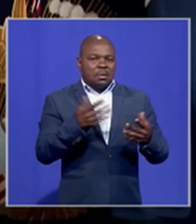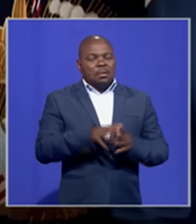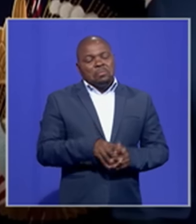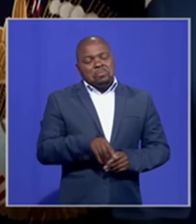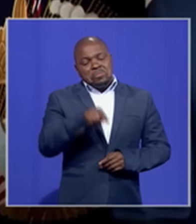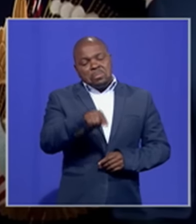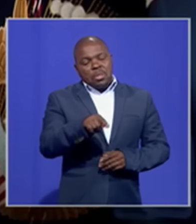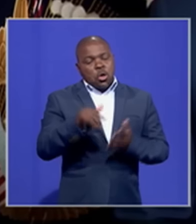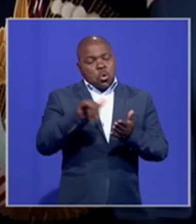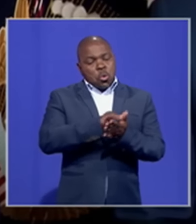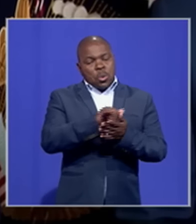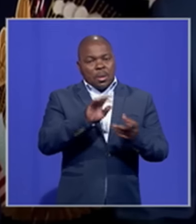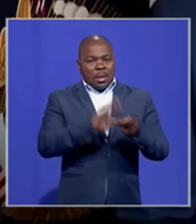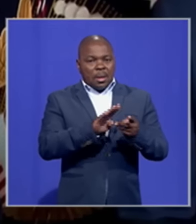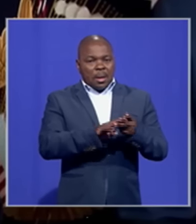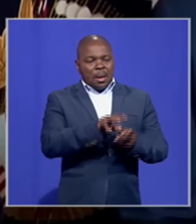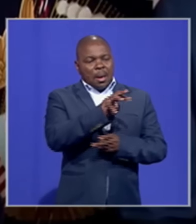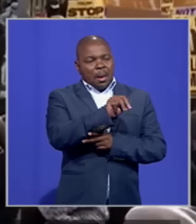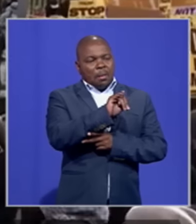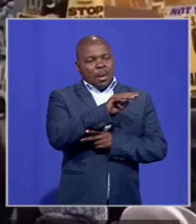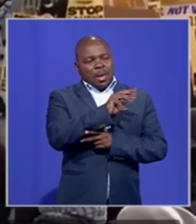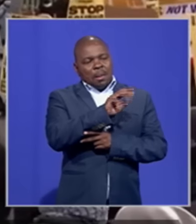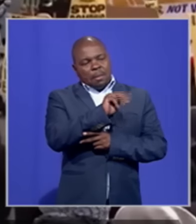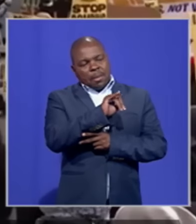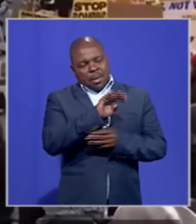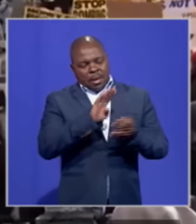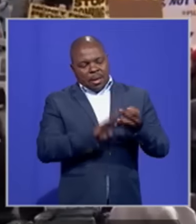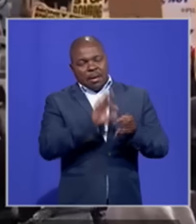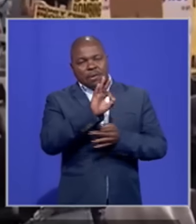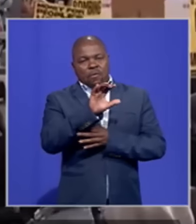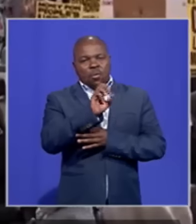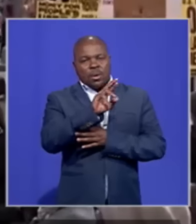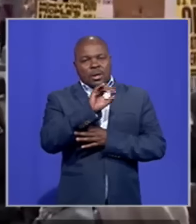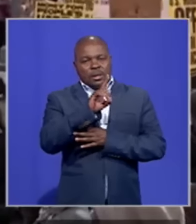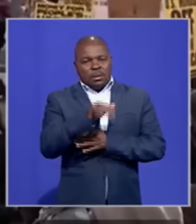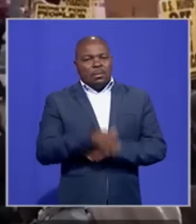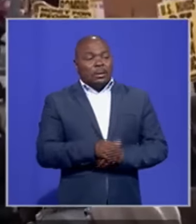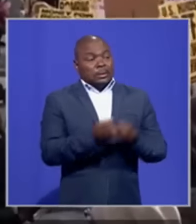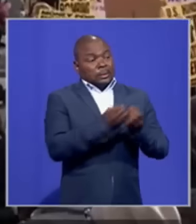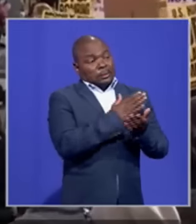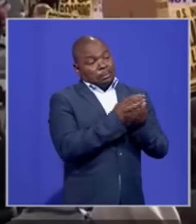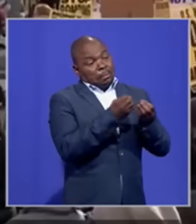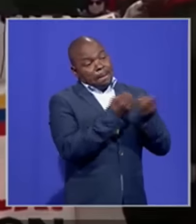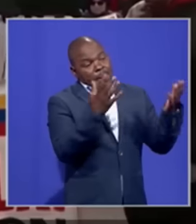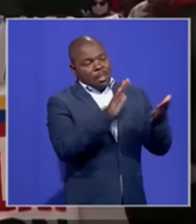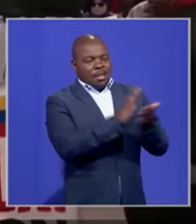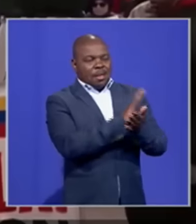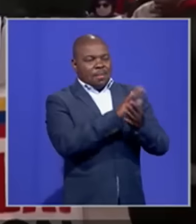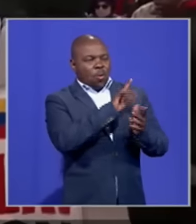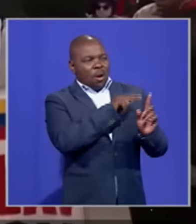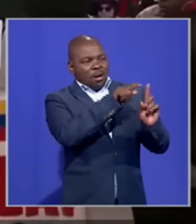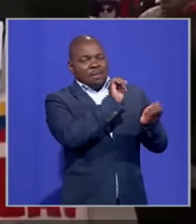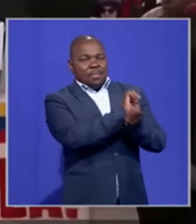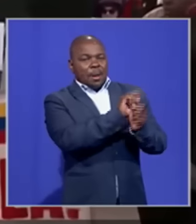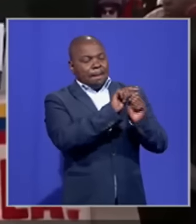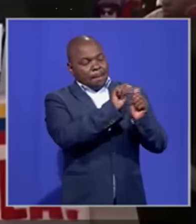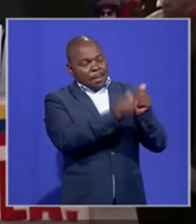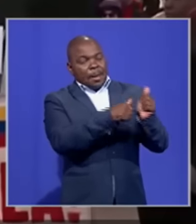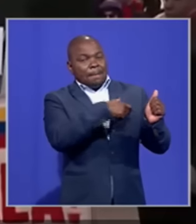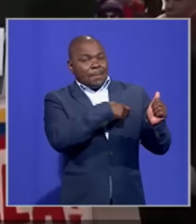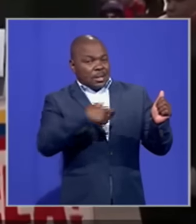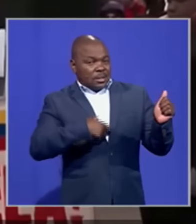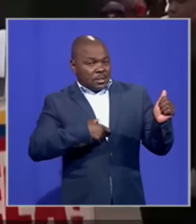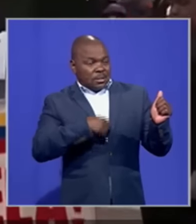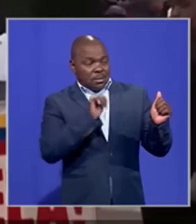and Miami or Florida. Habungata bothabela o tshwarwa ha Maduro, motlatso mopresidente wa Venezuela o